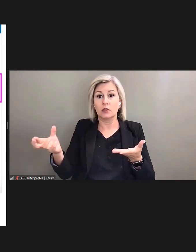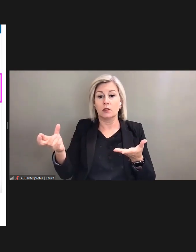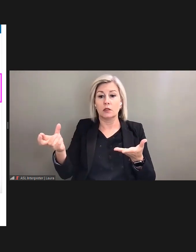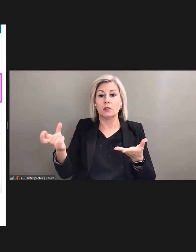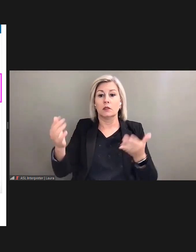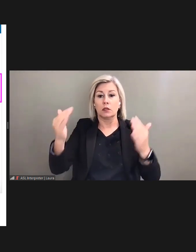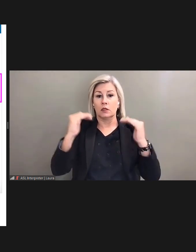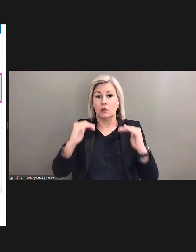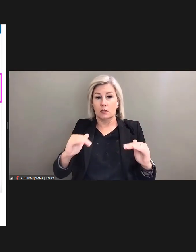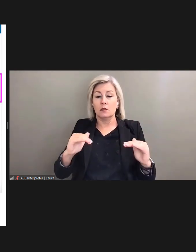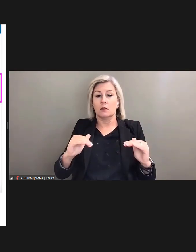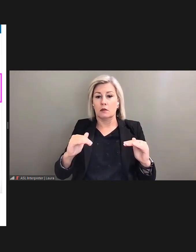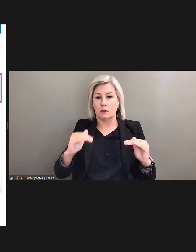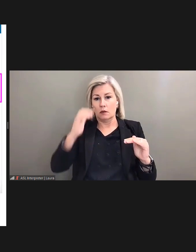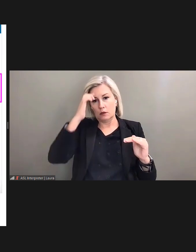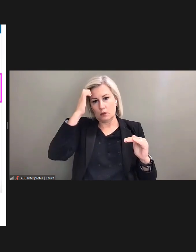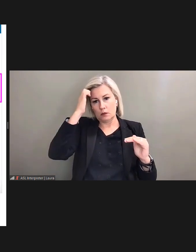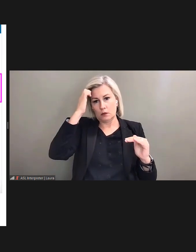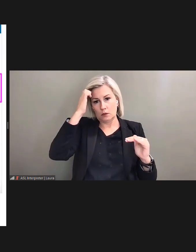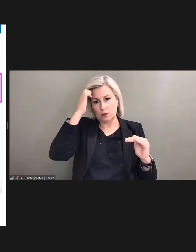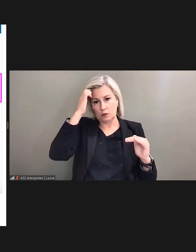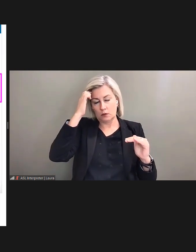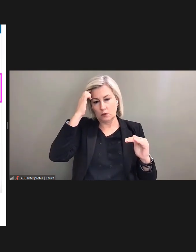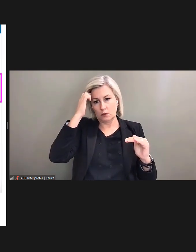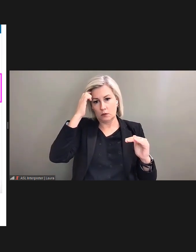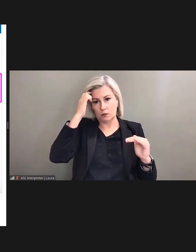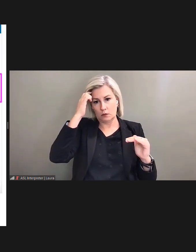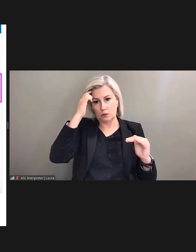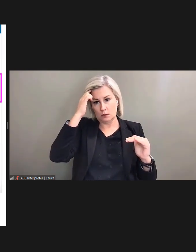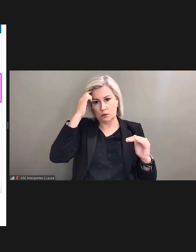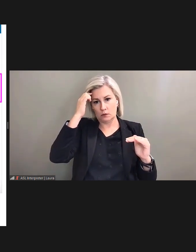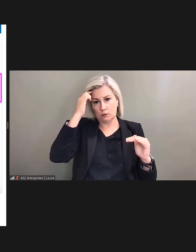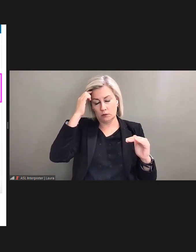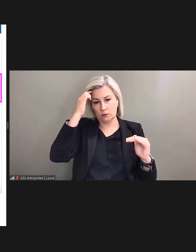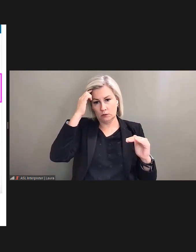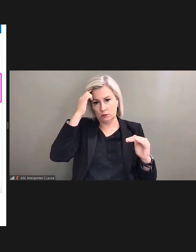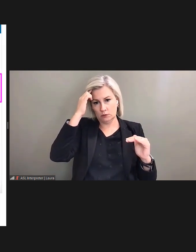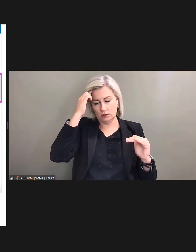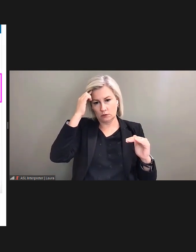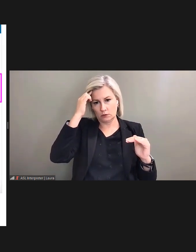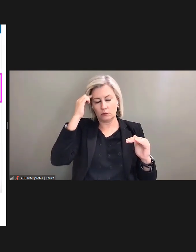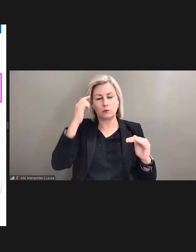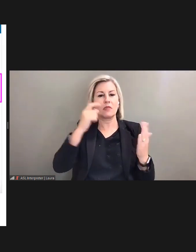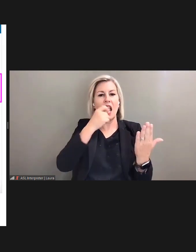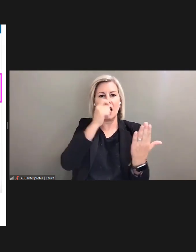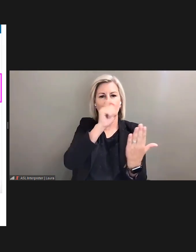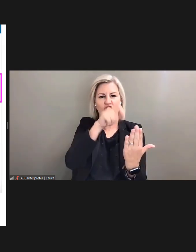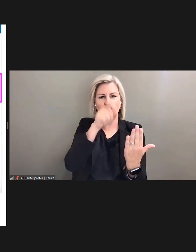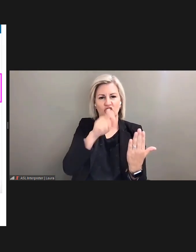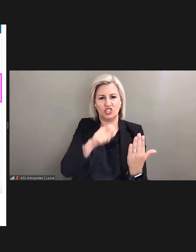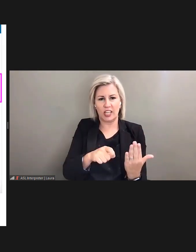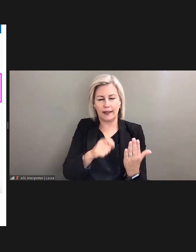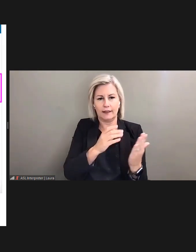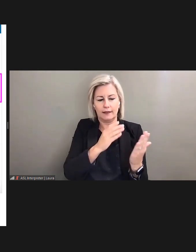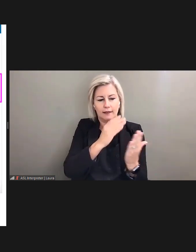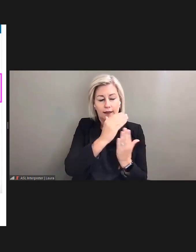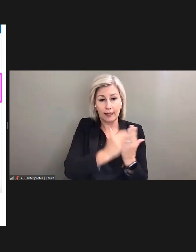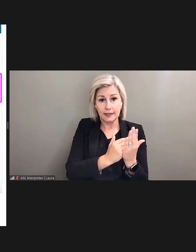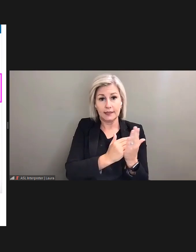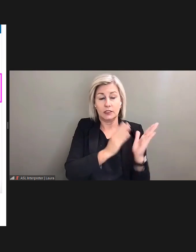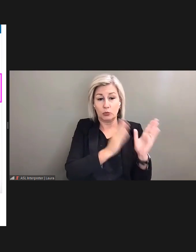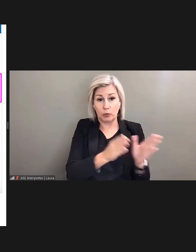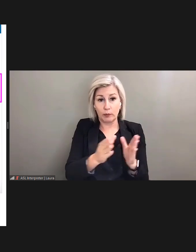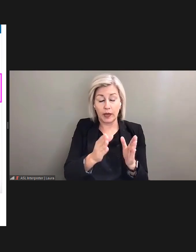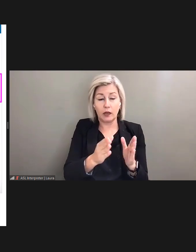group, where you'll find a guide, a checklist for preparing to screen, our